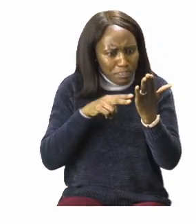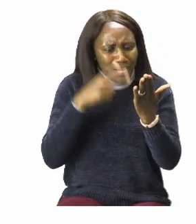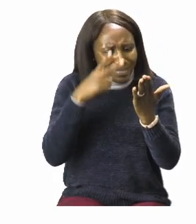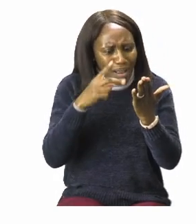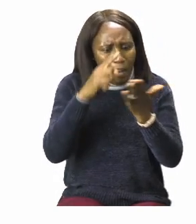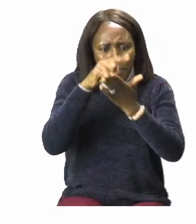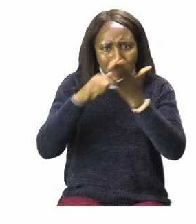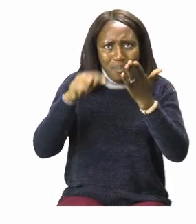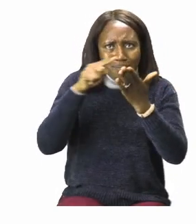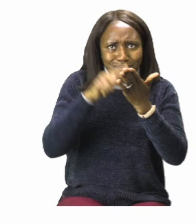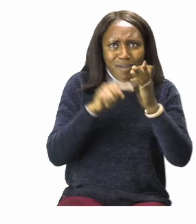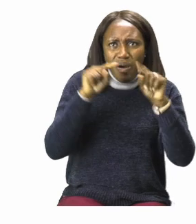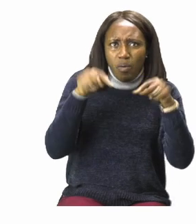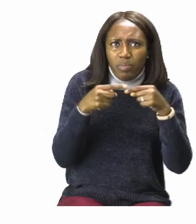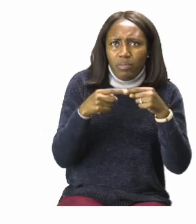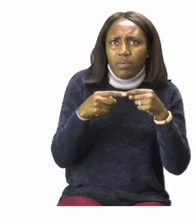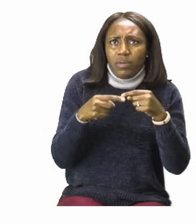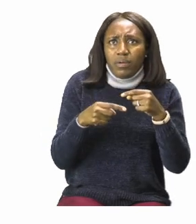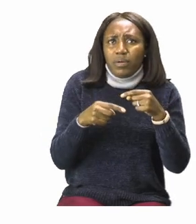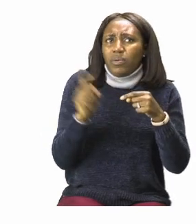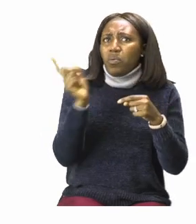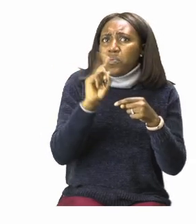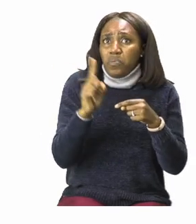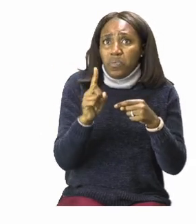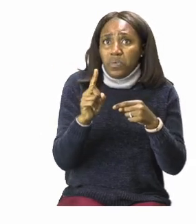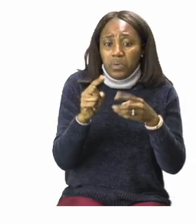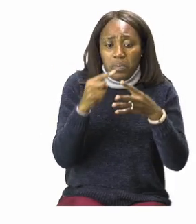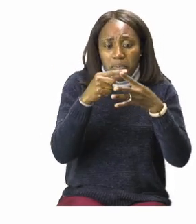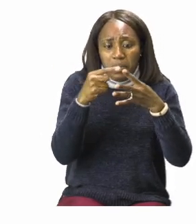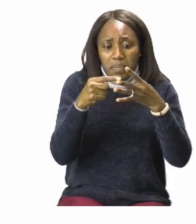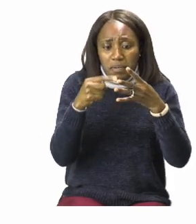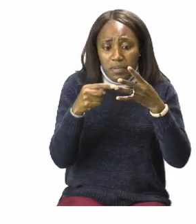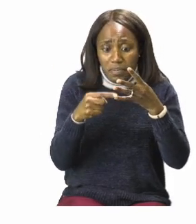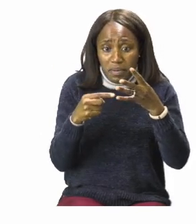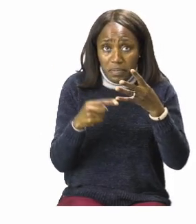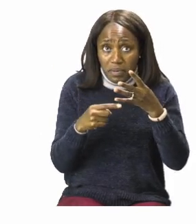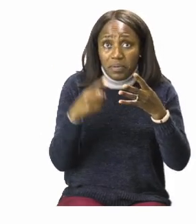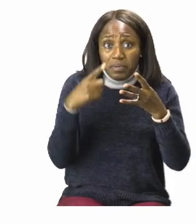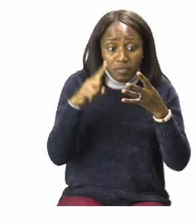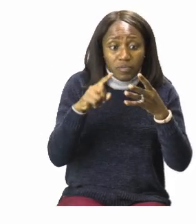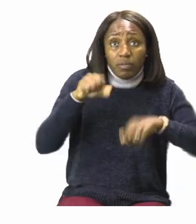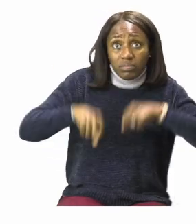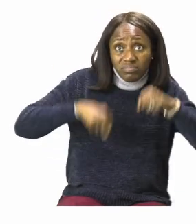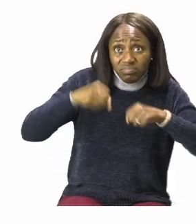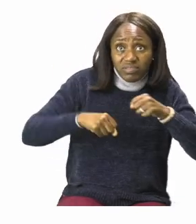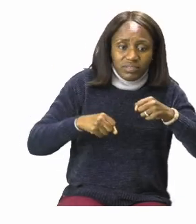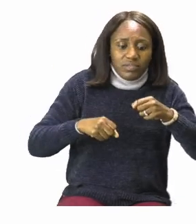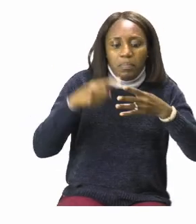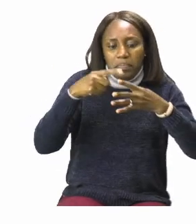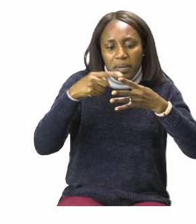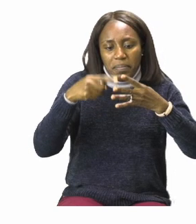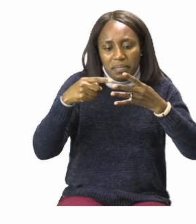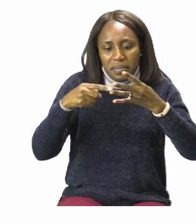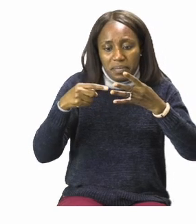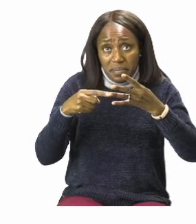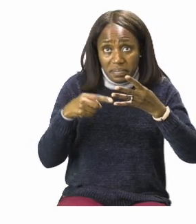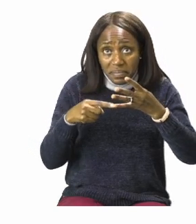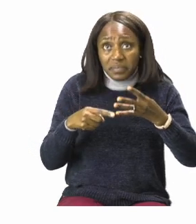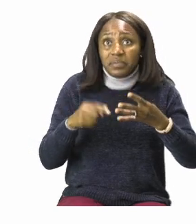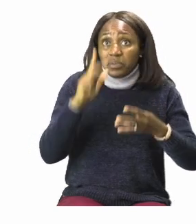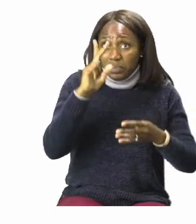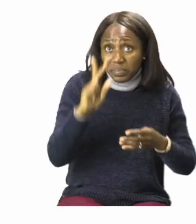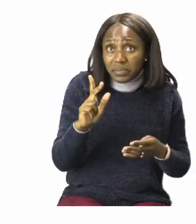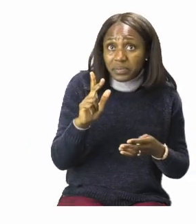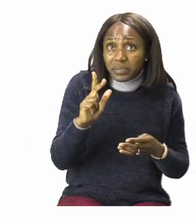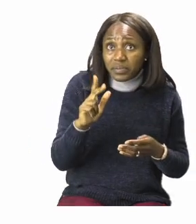find 8 things wrong with the bike and the rider. Now remember, we were talking about